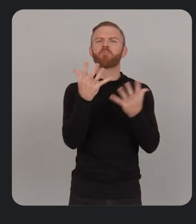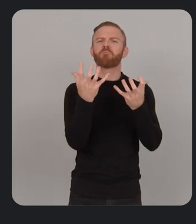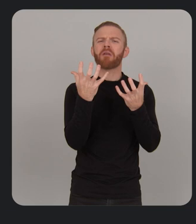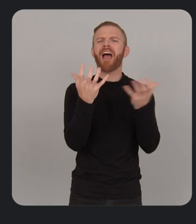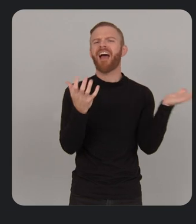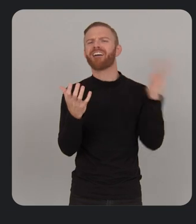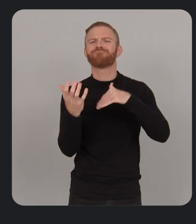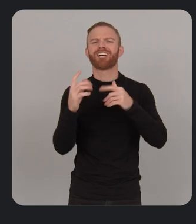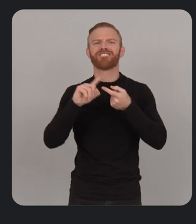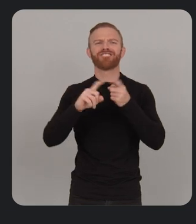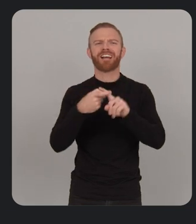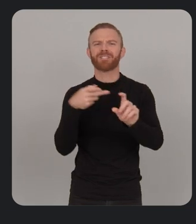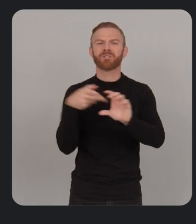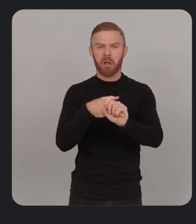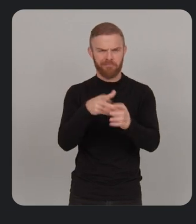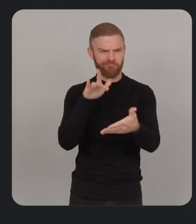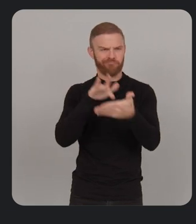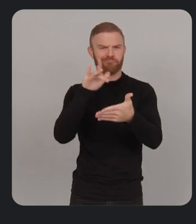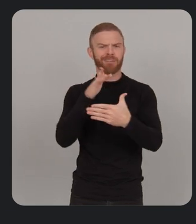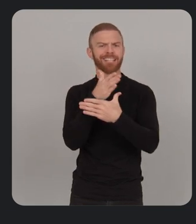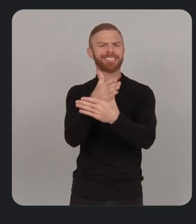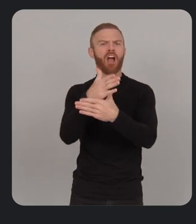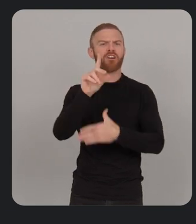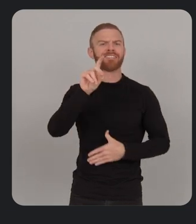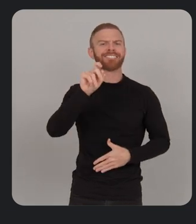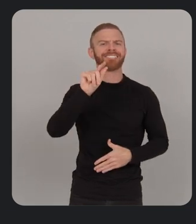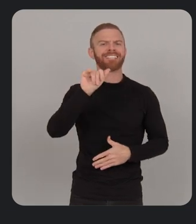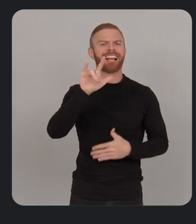bring some friends along, just tap to share the details.